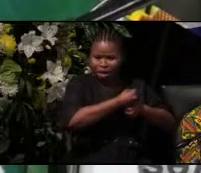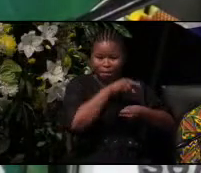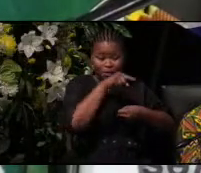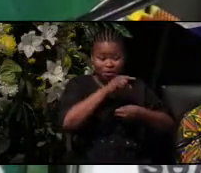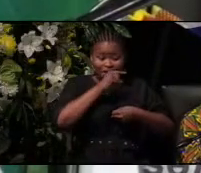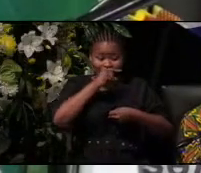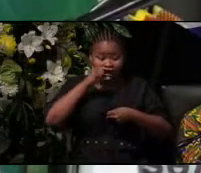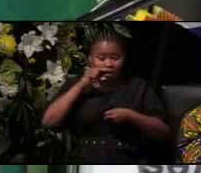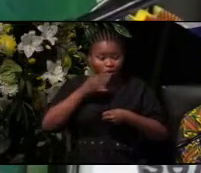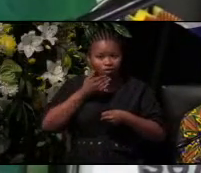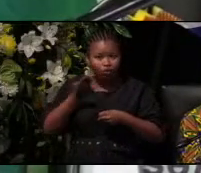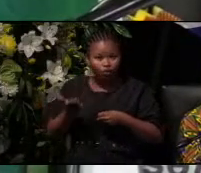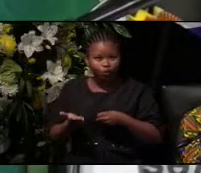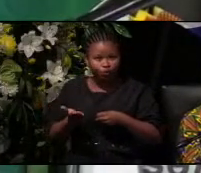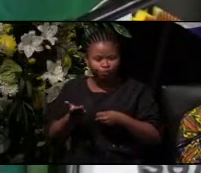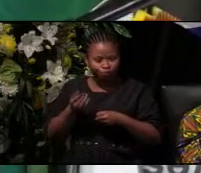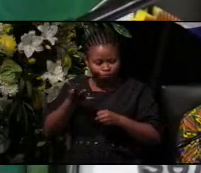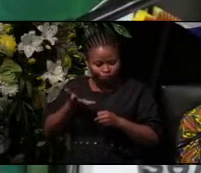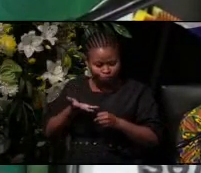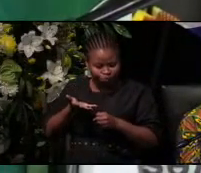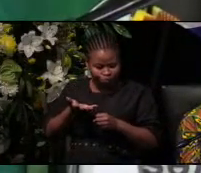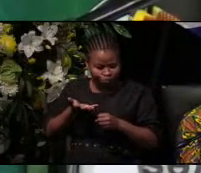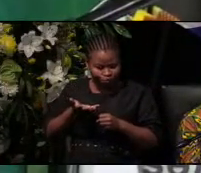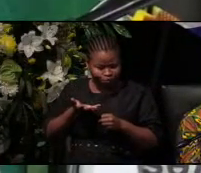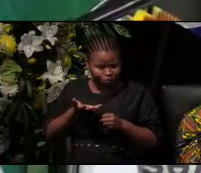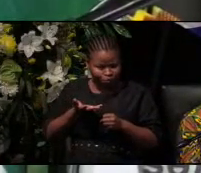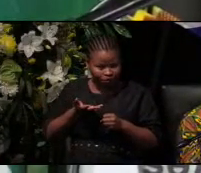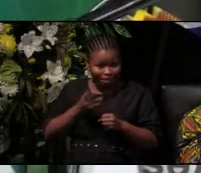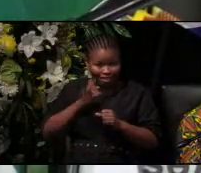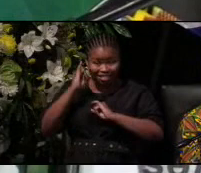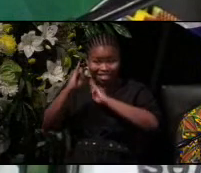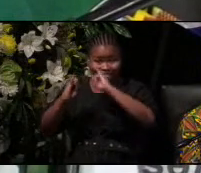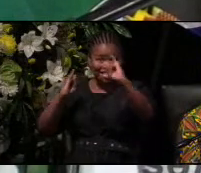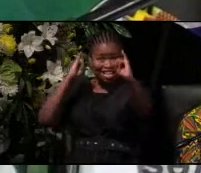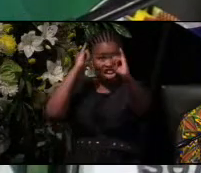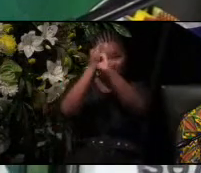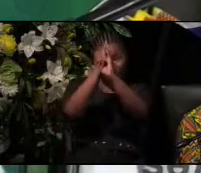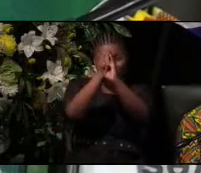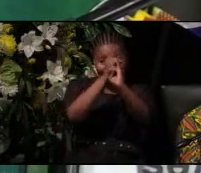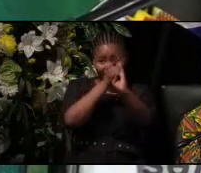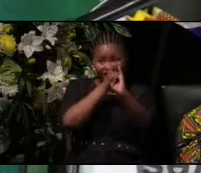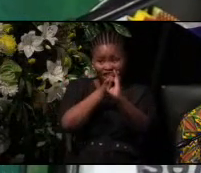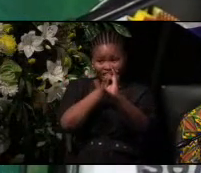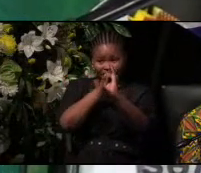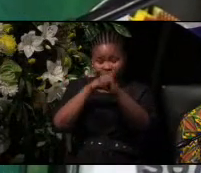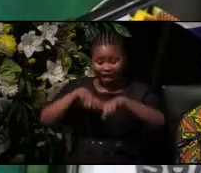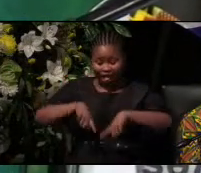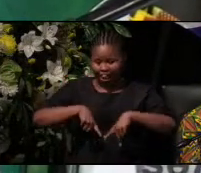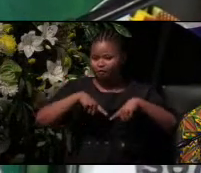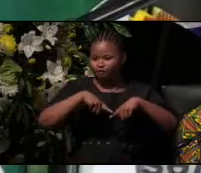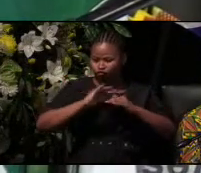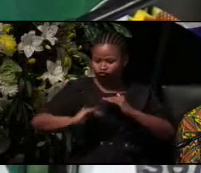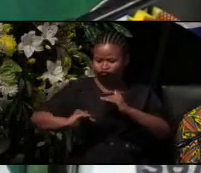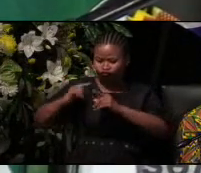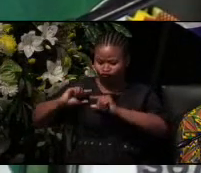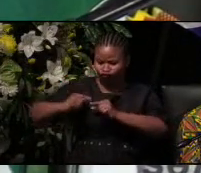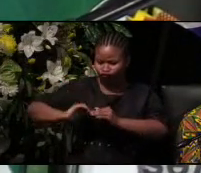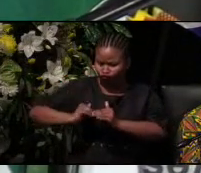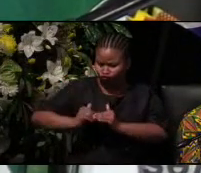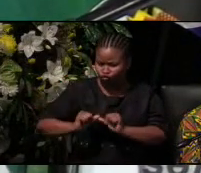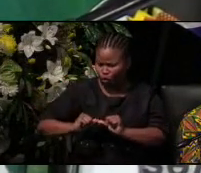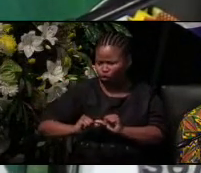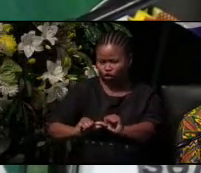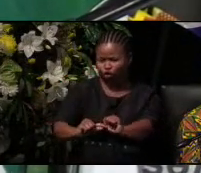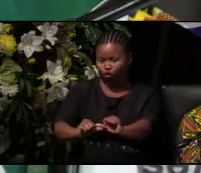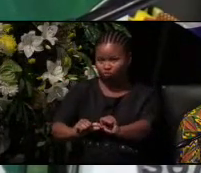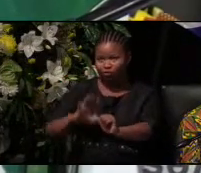this name of this internationalist alive we